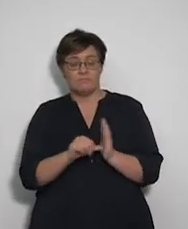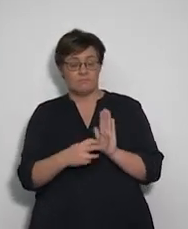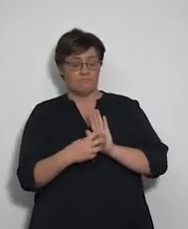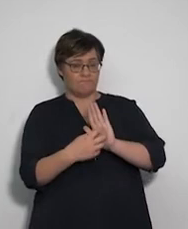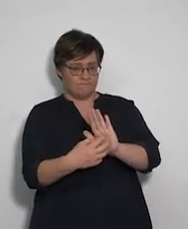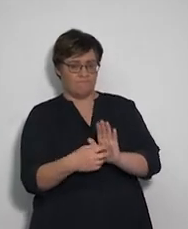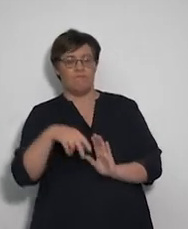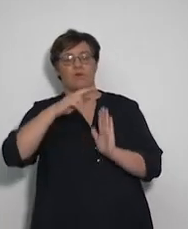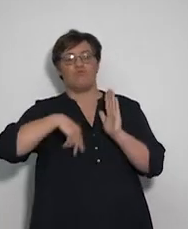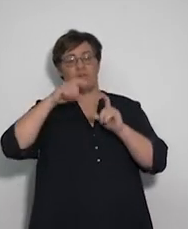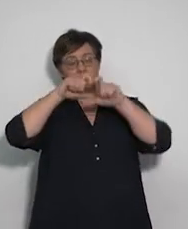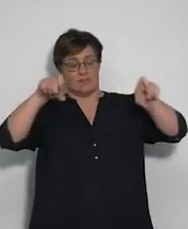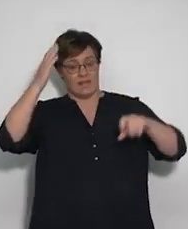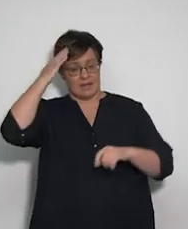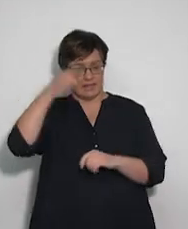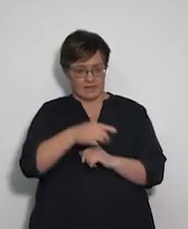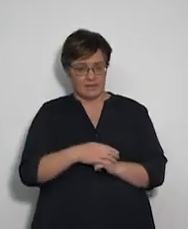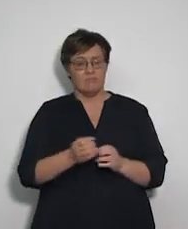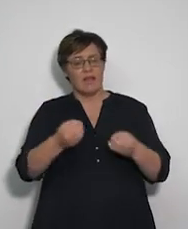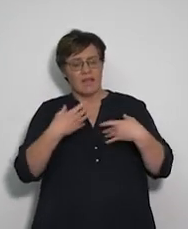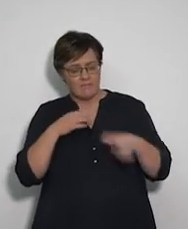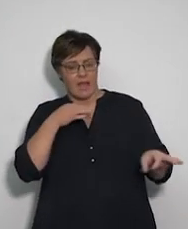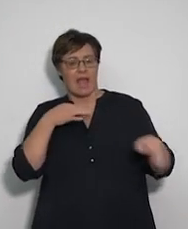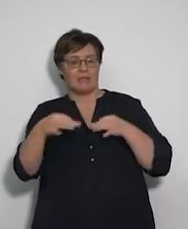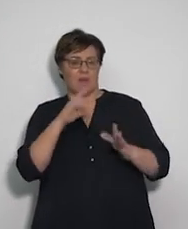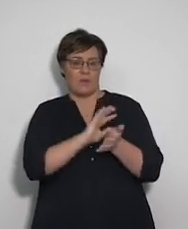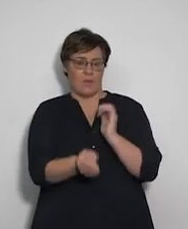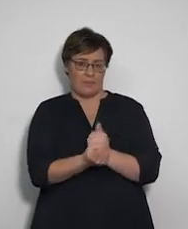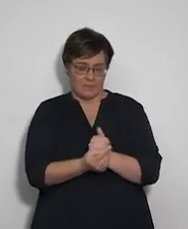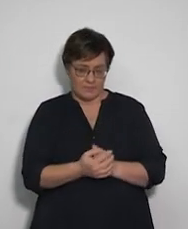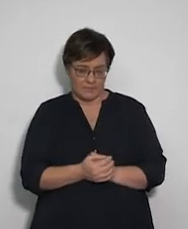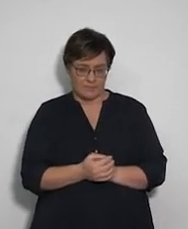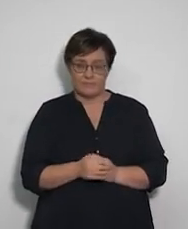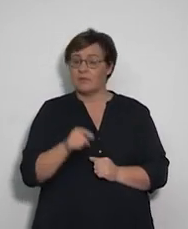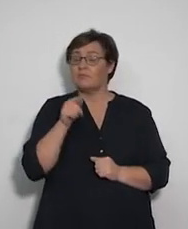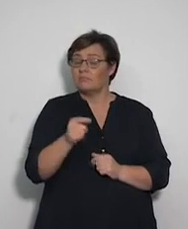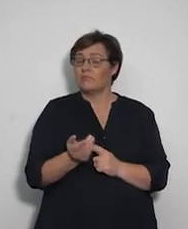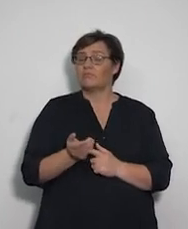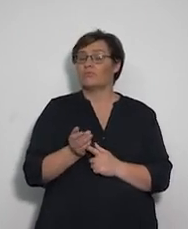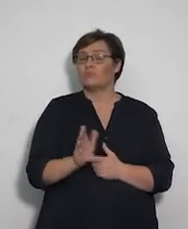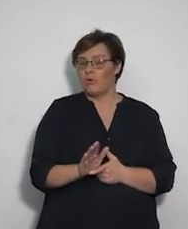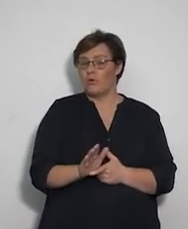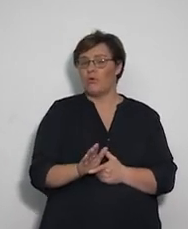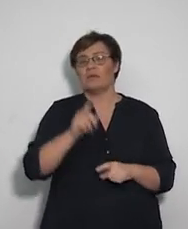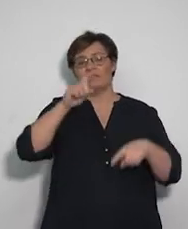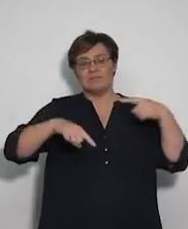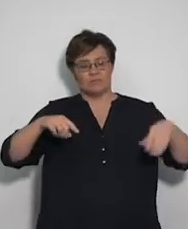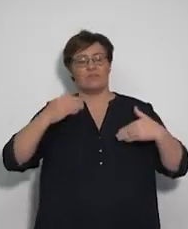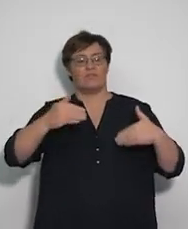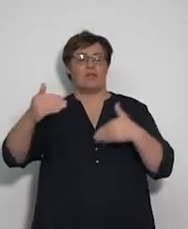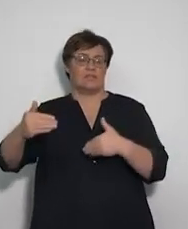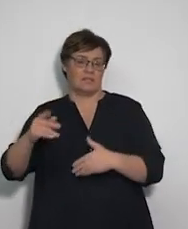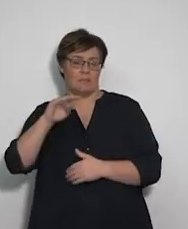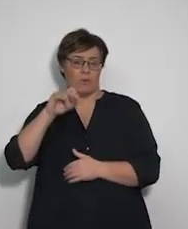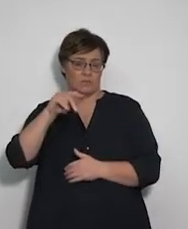that when you have a diagram that you read the heading. The heading often gives you a description of what is happening. And here in this diagram, it tells you different